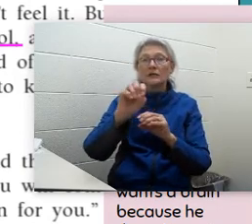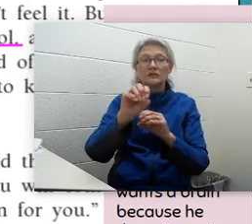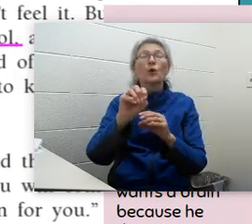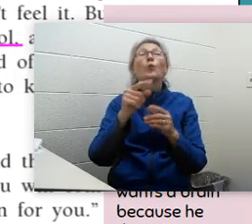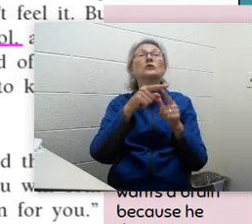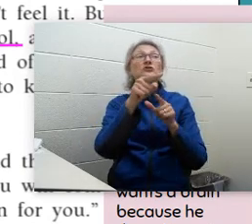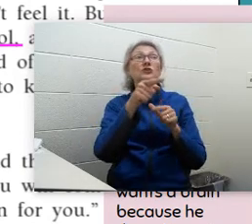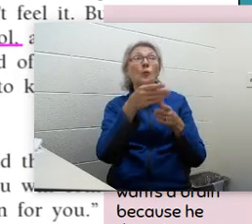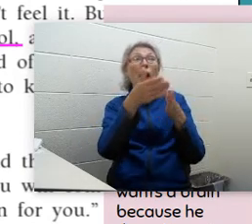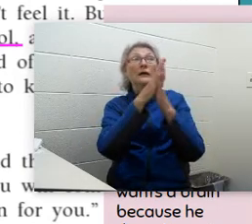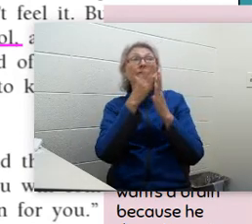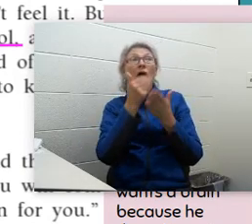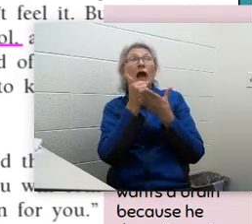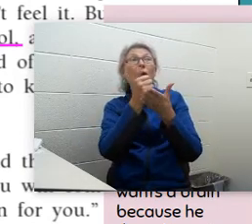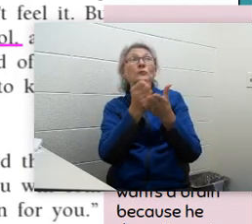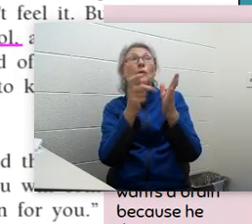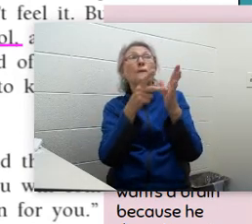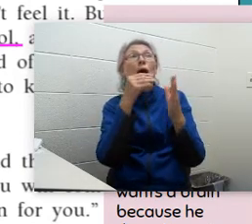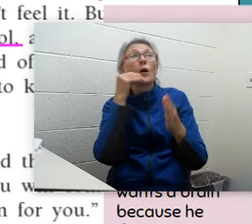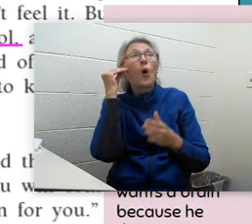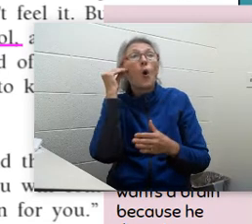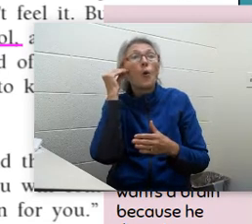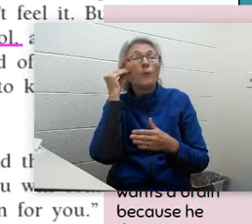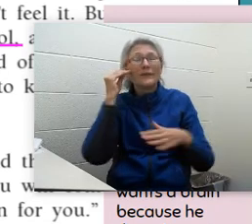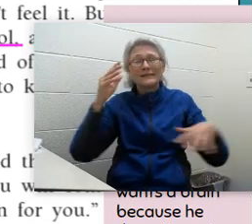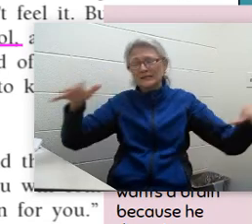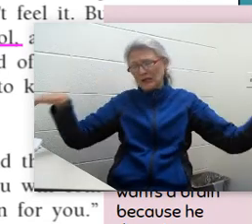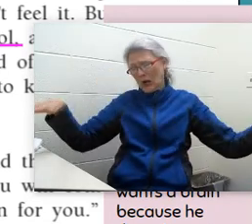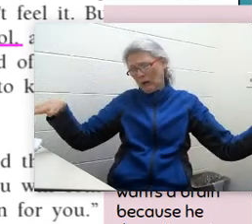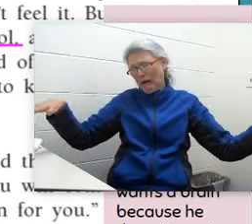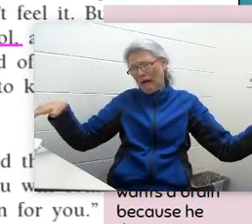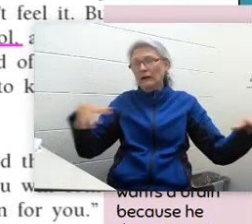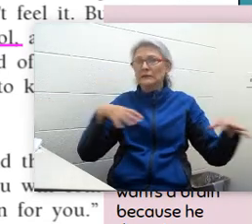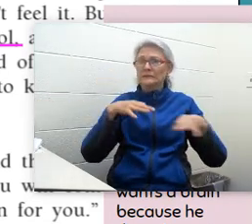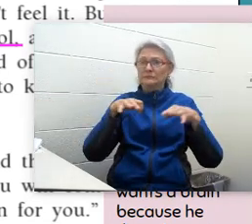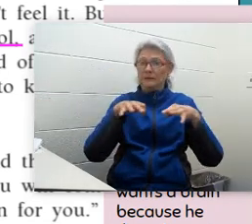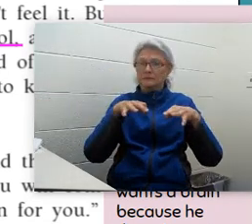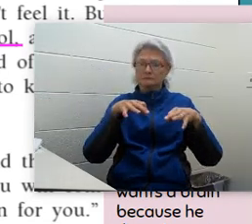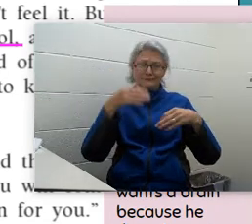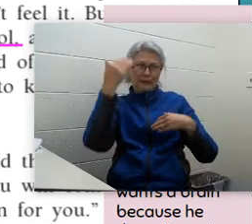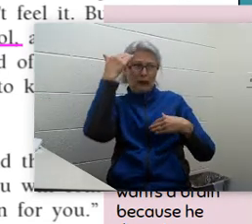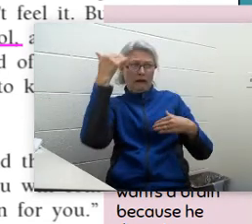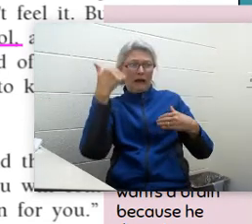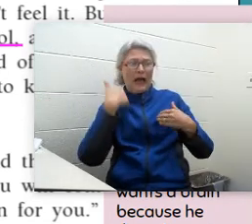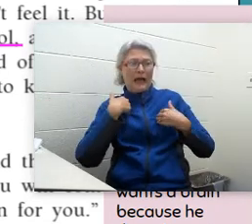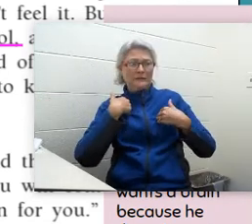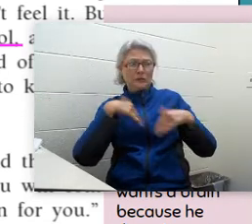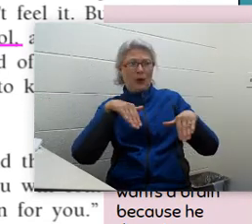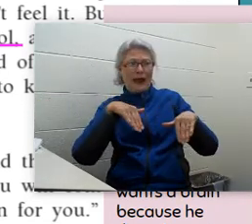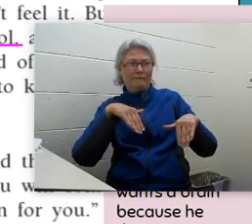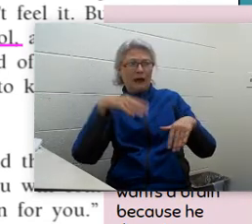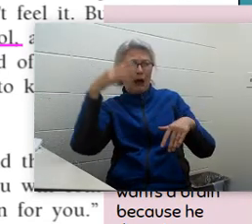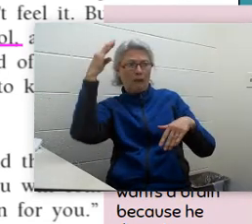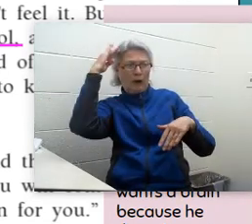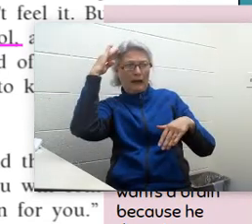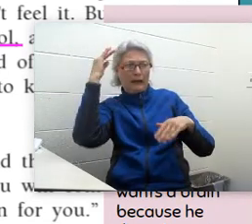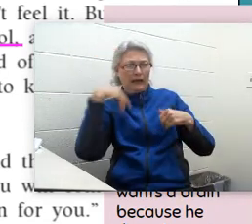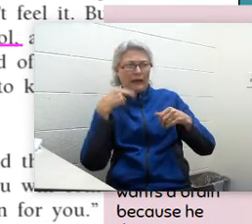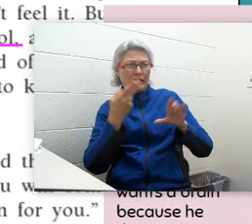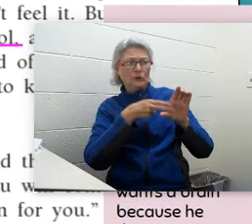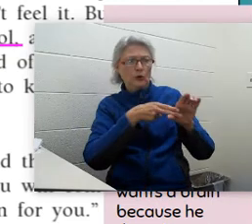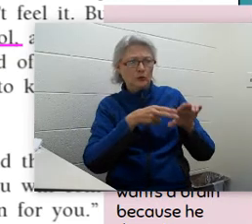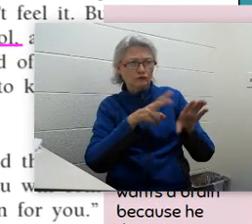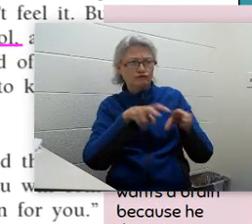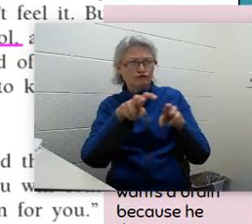for help to get back home. The Scarecrow explains that he does not have a brain and asks if he can travel with Dorothy